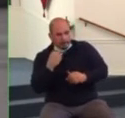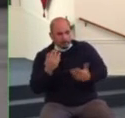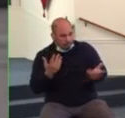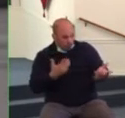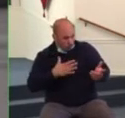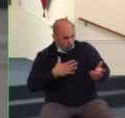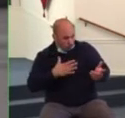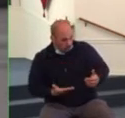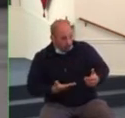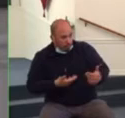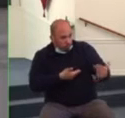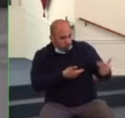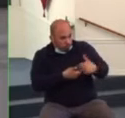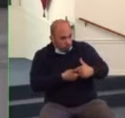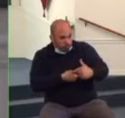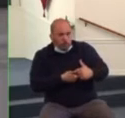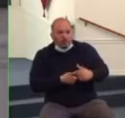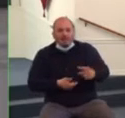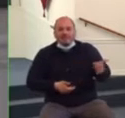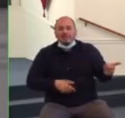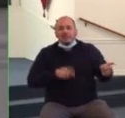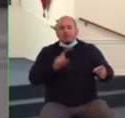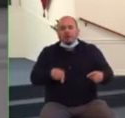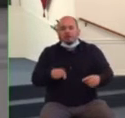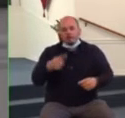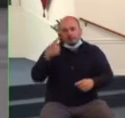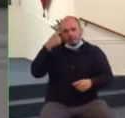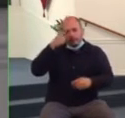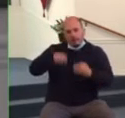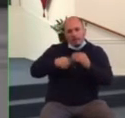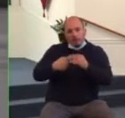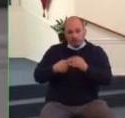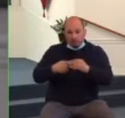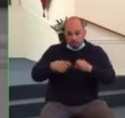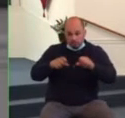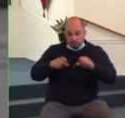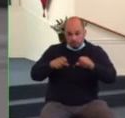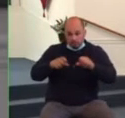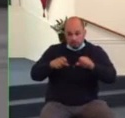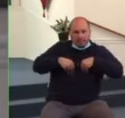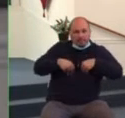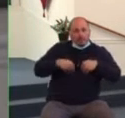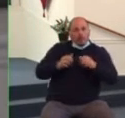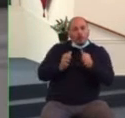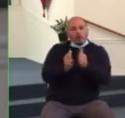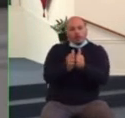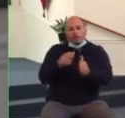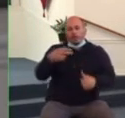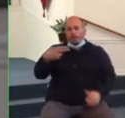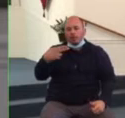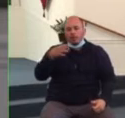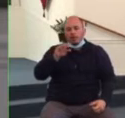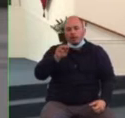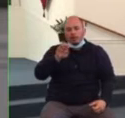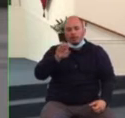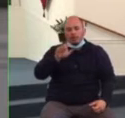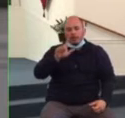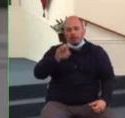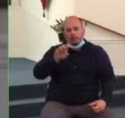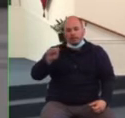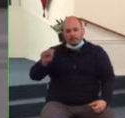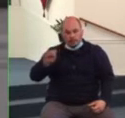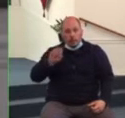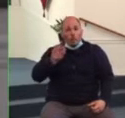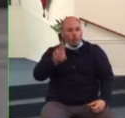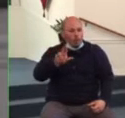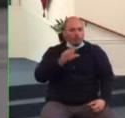homeless and uncomfortable for Jesus. A lot of missionaries have given up the comforts of American